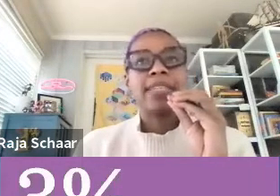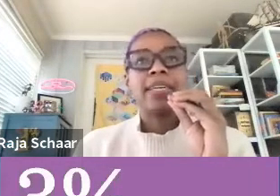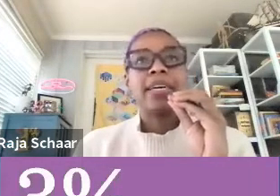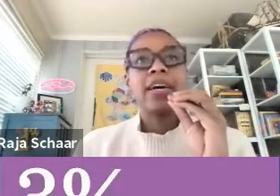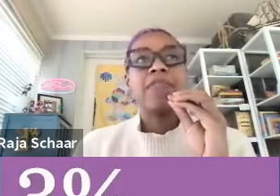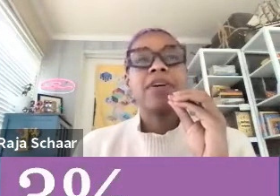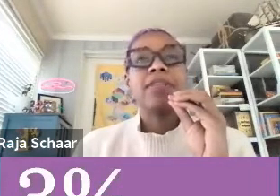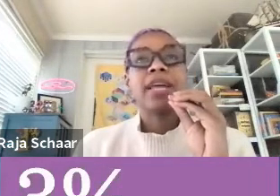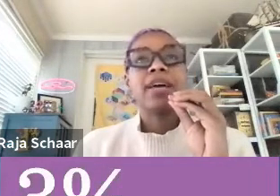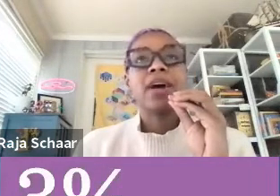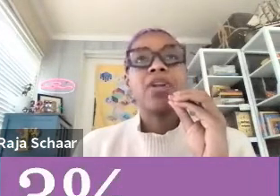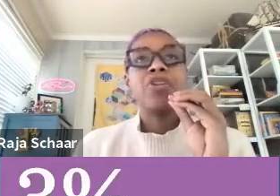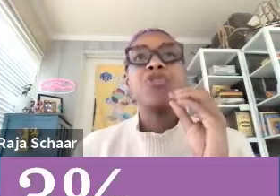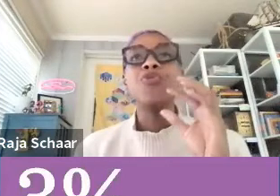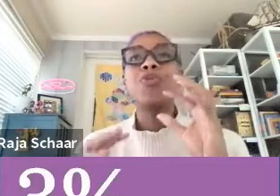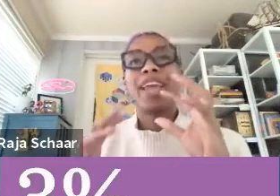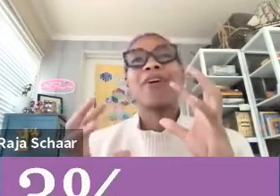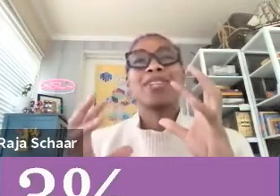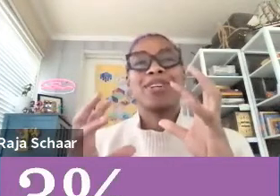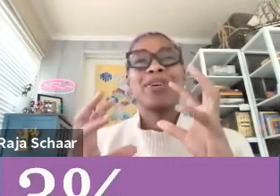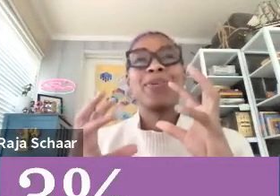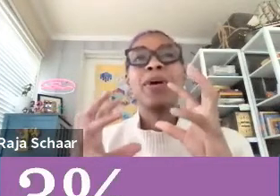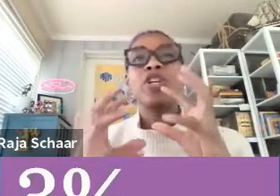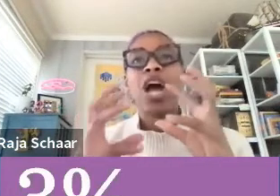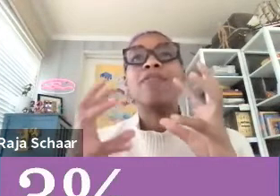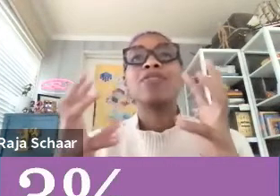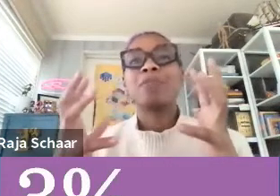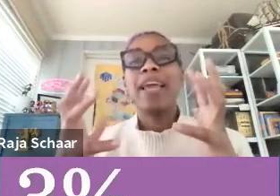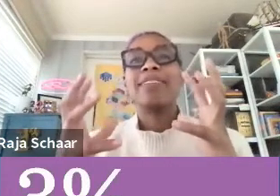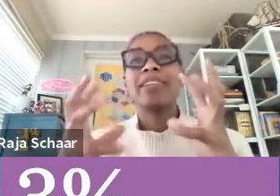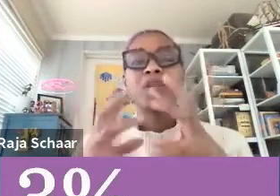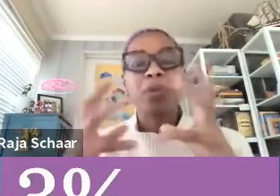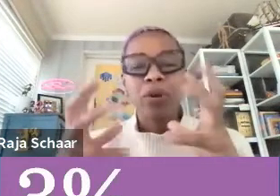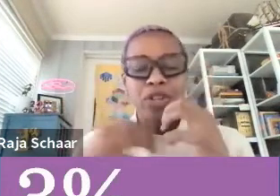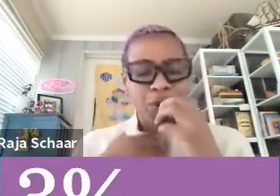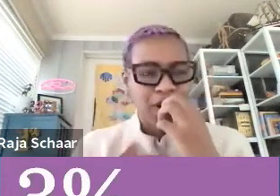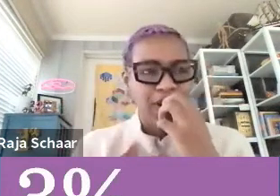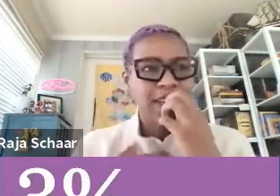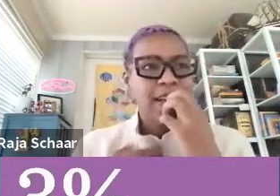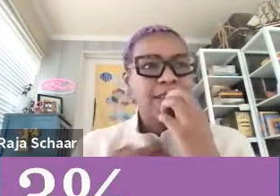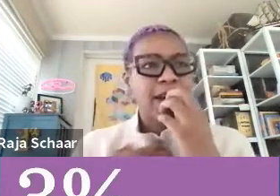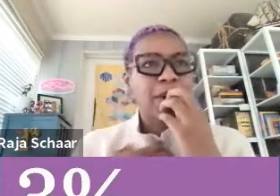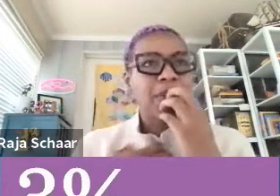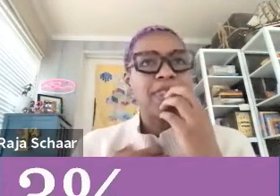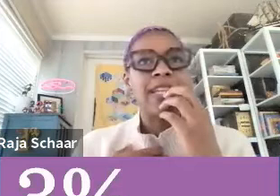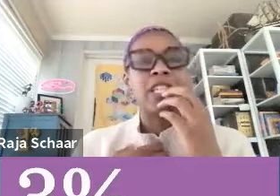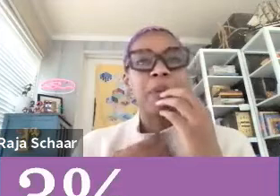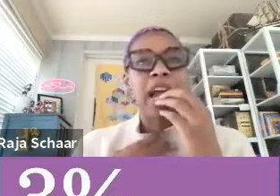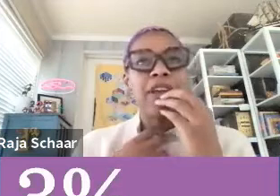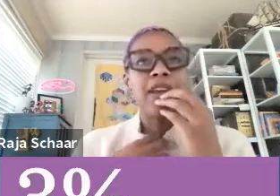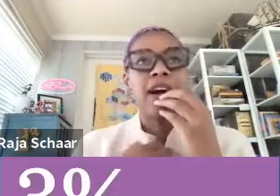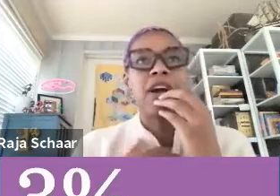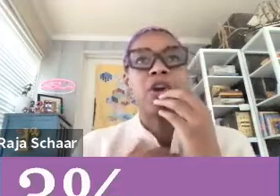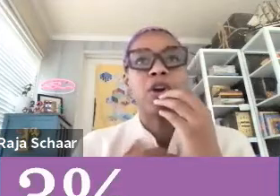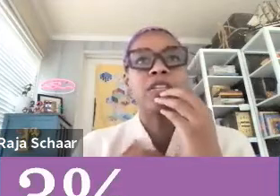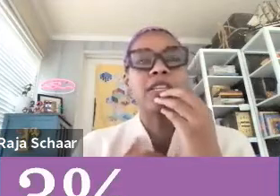this idea of like a new character who travels space and explores new worlds. So